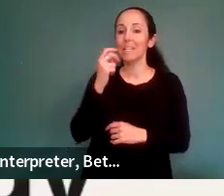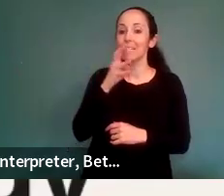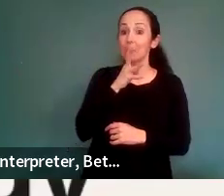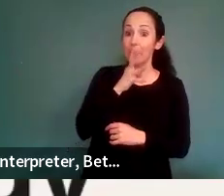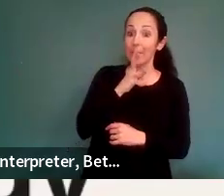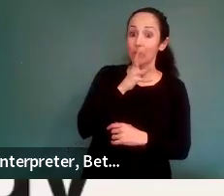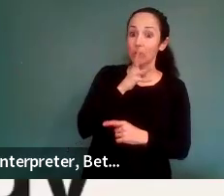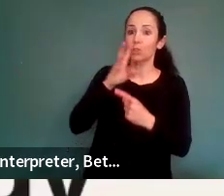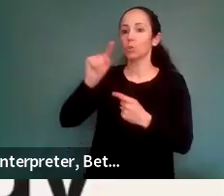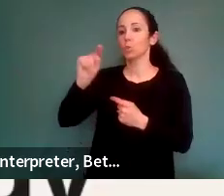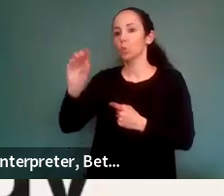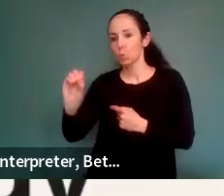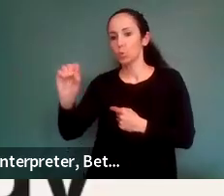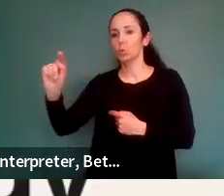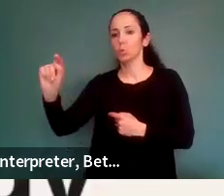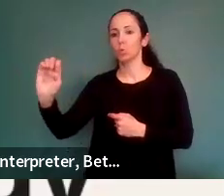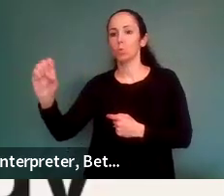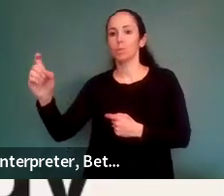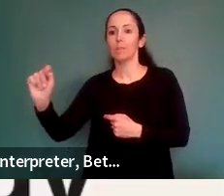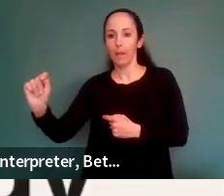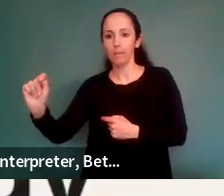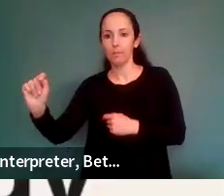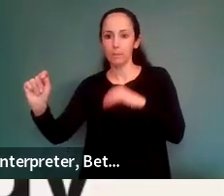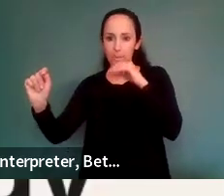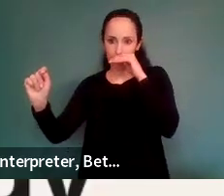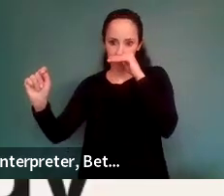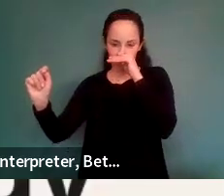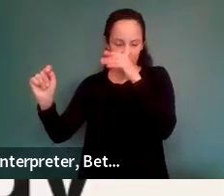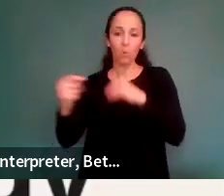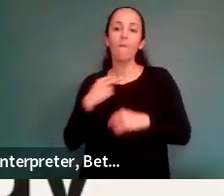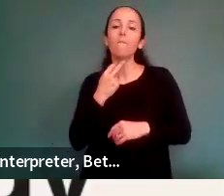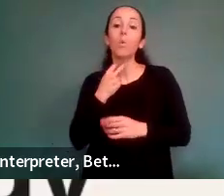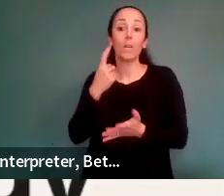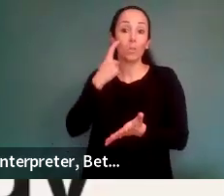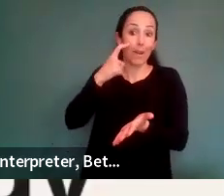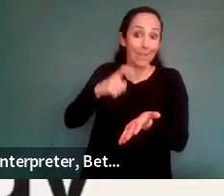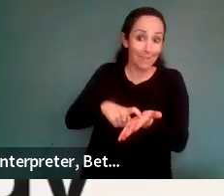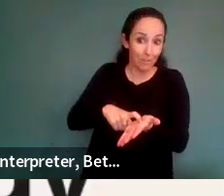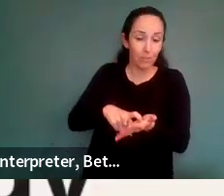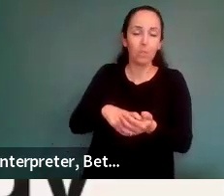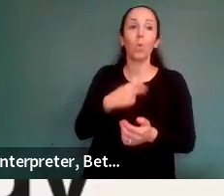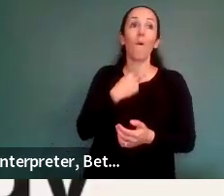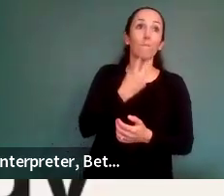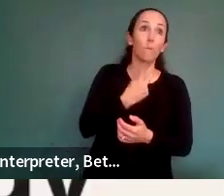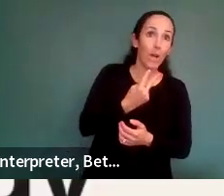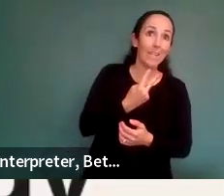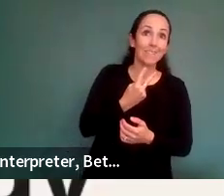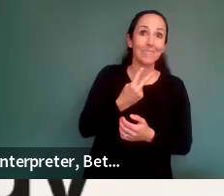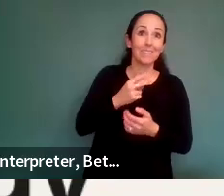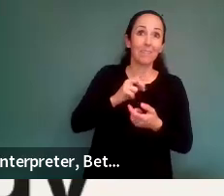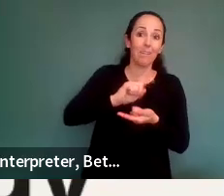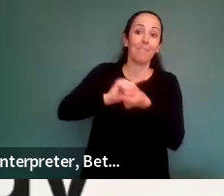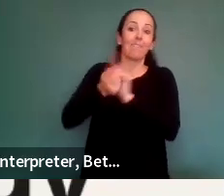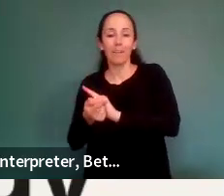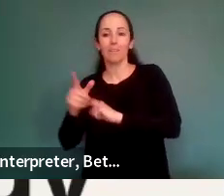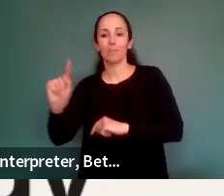the voice recognition or voice to text technology that